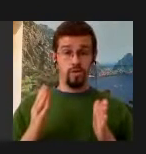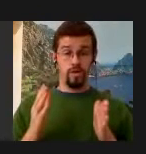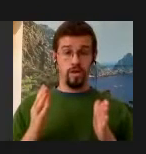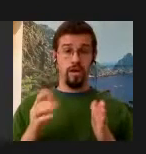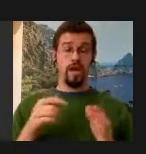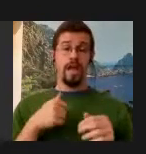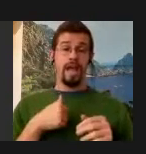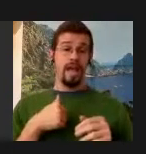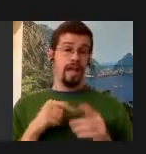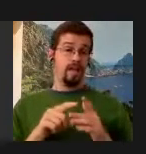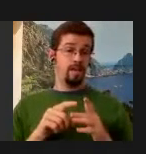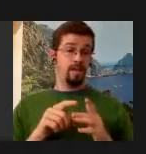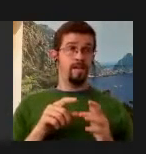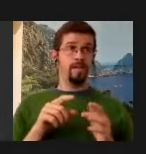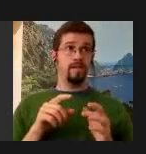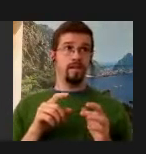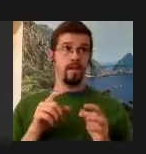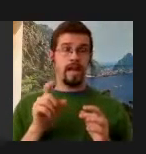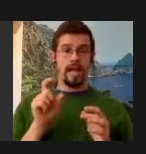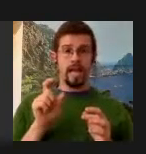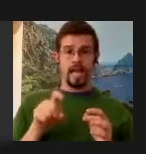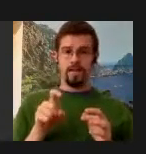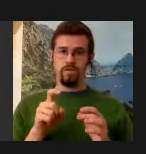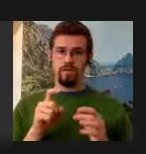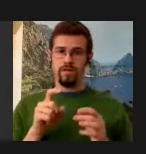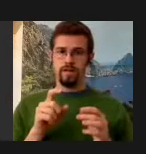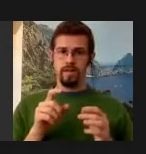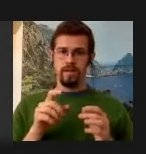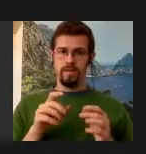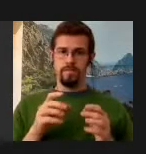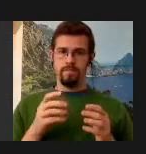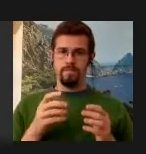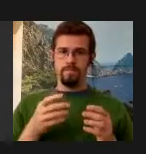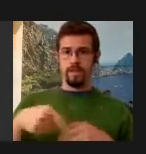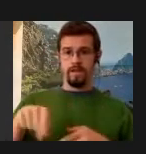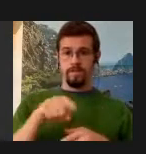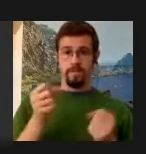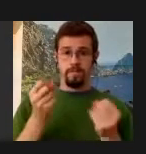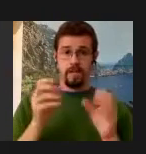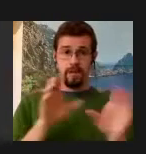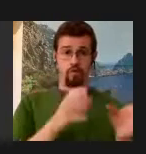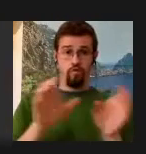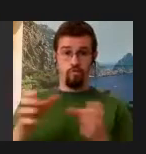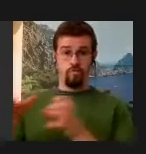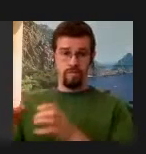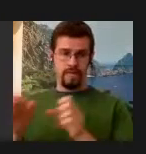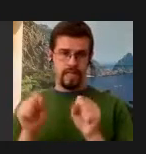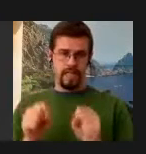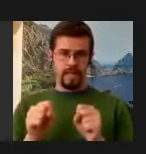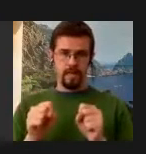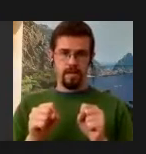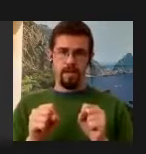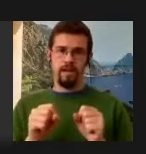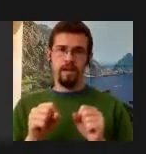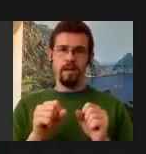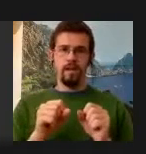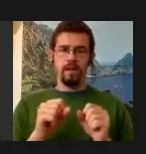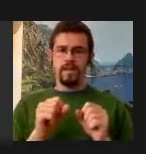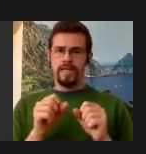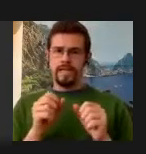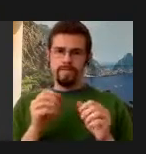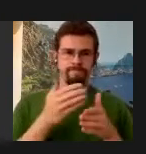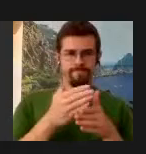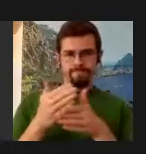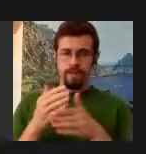read many books so that I can write about this thesis. And these books, they were Arabic and the